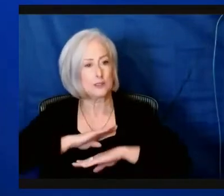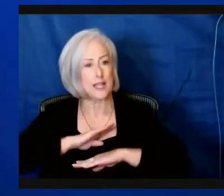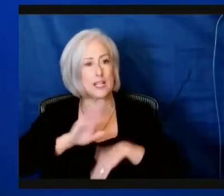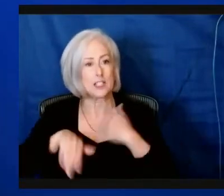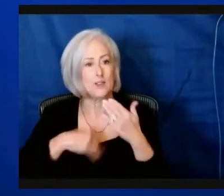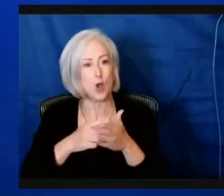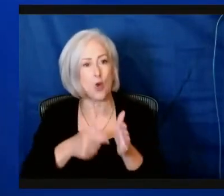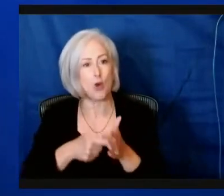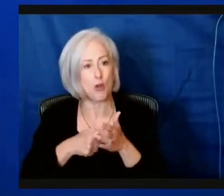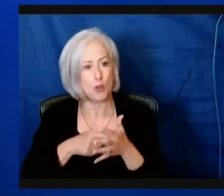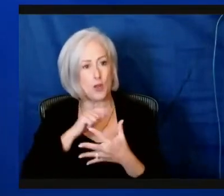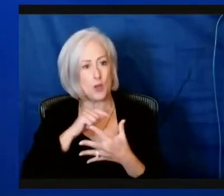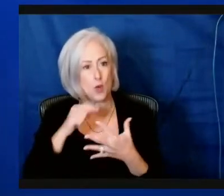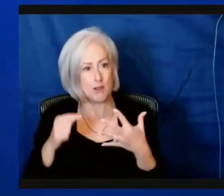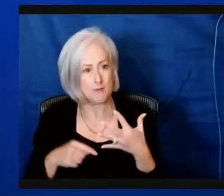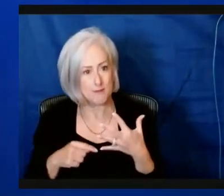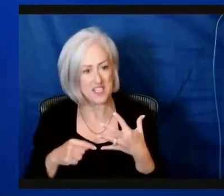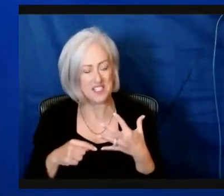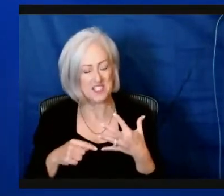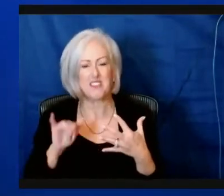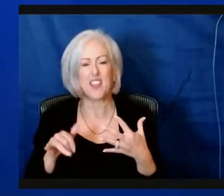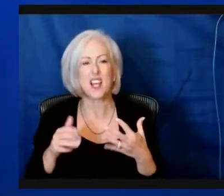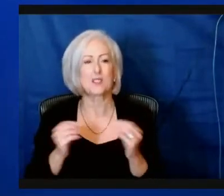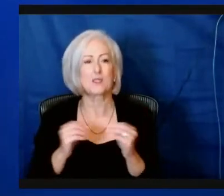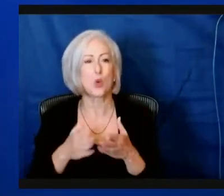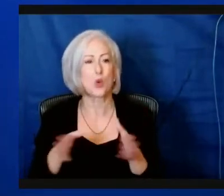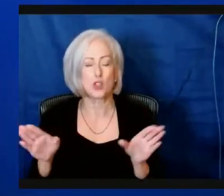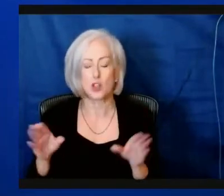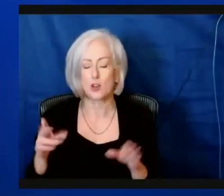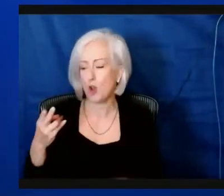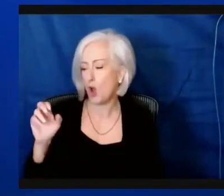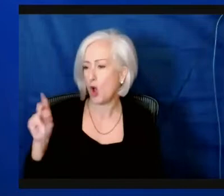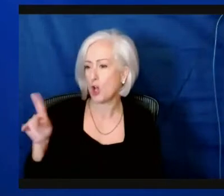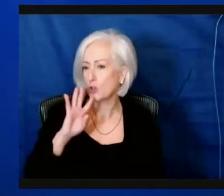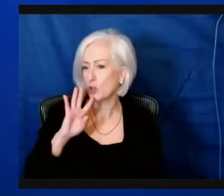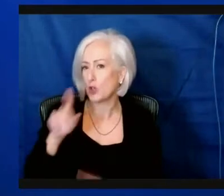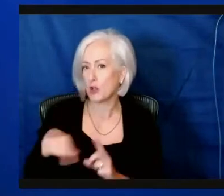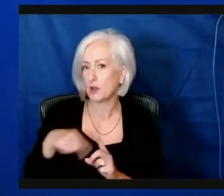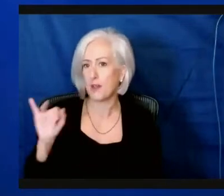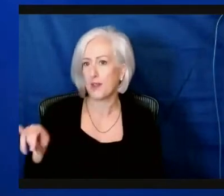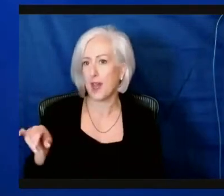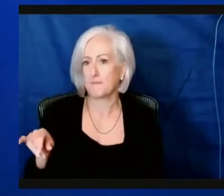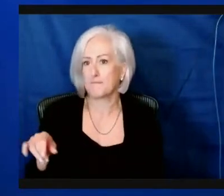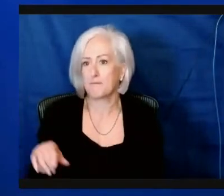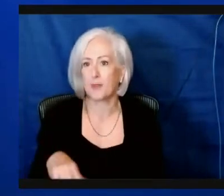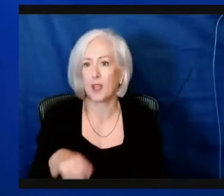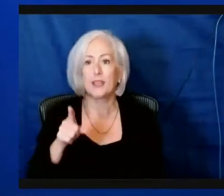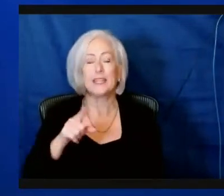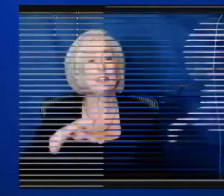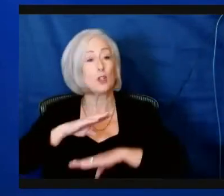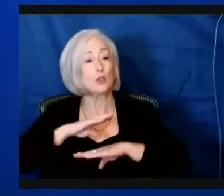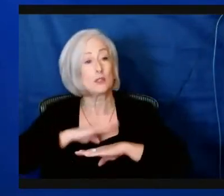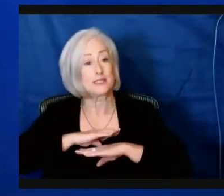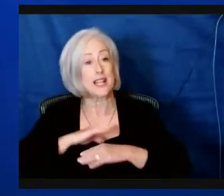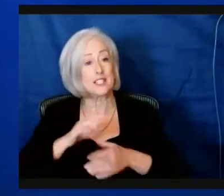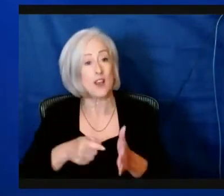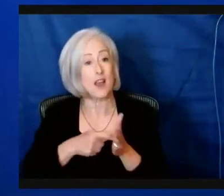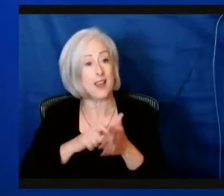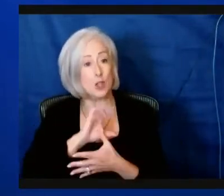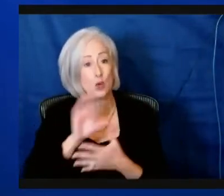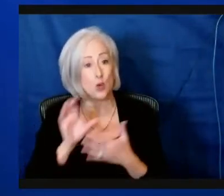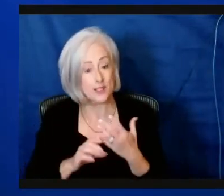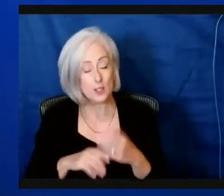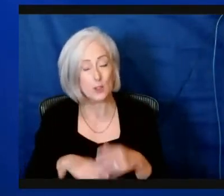are fairly wide, and Hawk, we can cover that. Yeah. I think that if you meet criteria, my sense is, and you don't have to worry about the